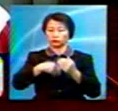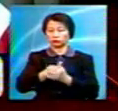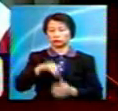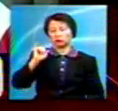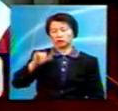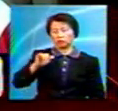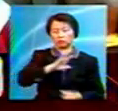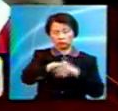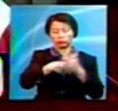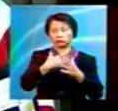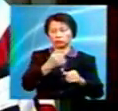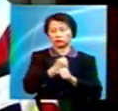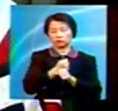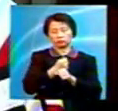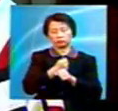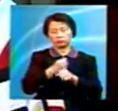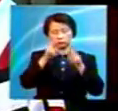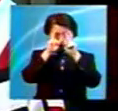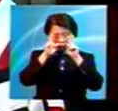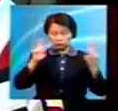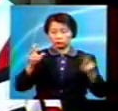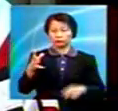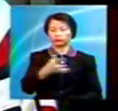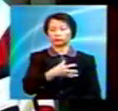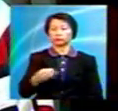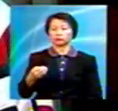semuanya mendapatkan ketenangan dan juga